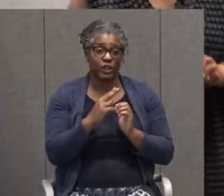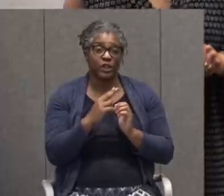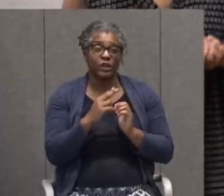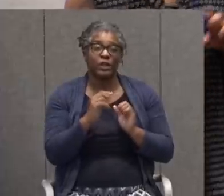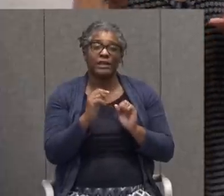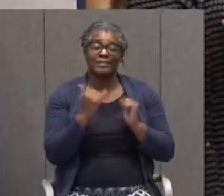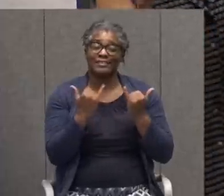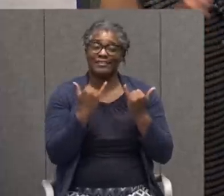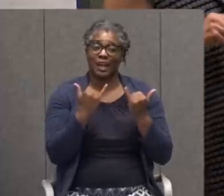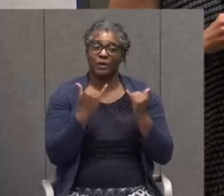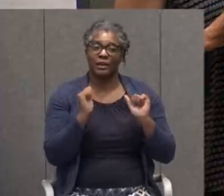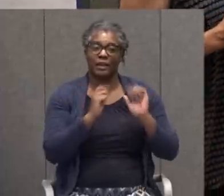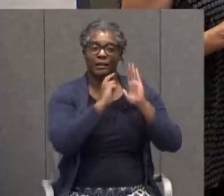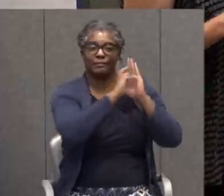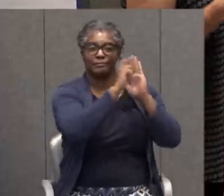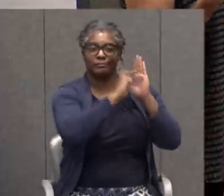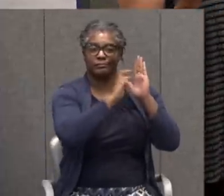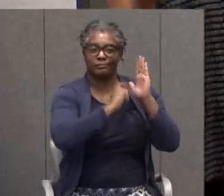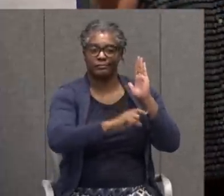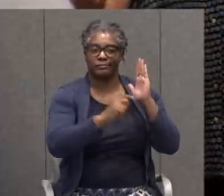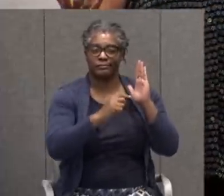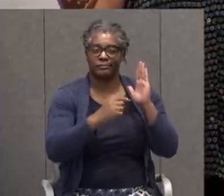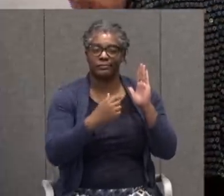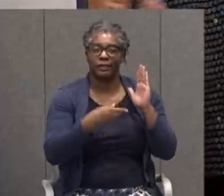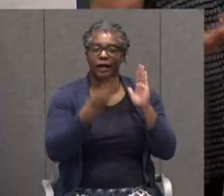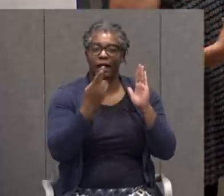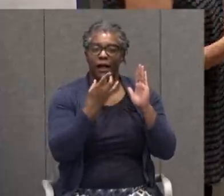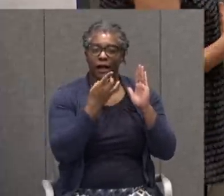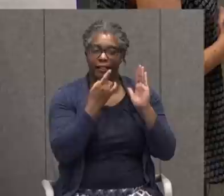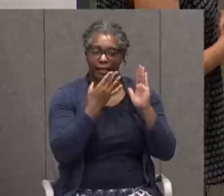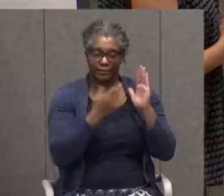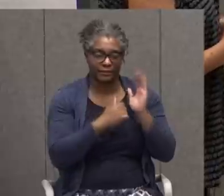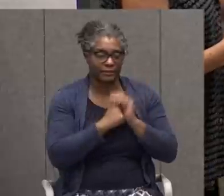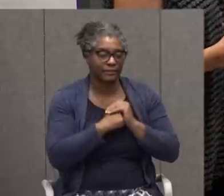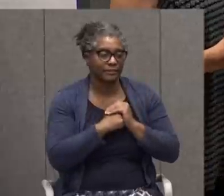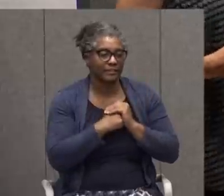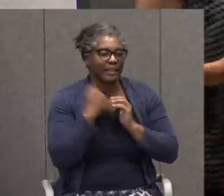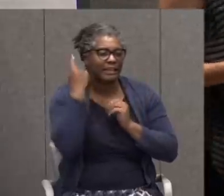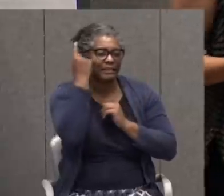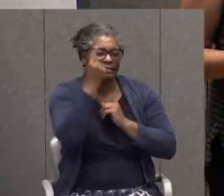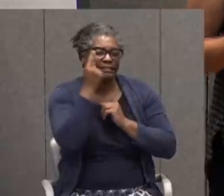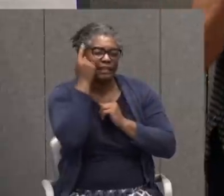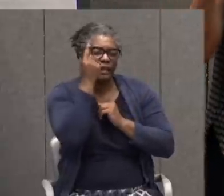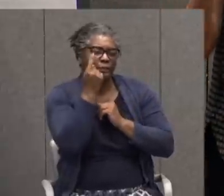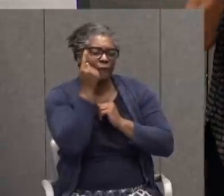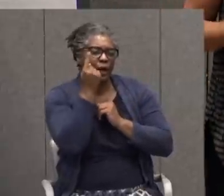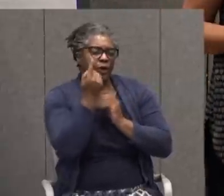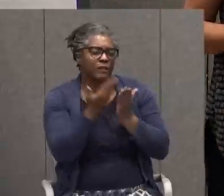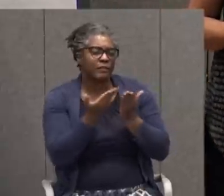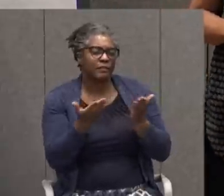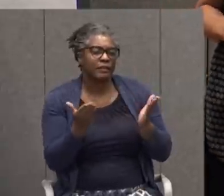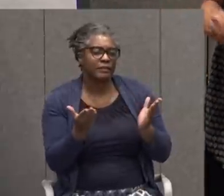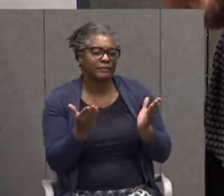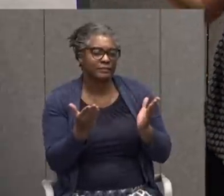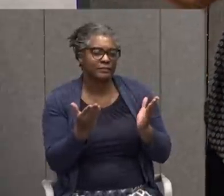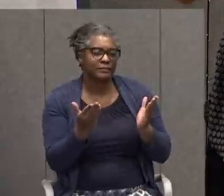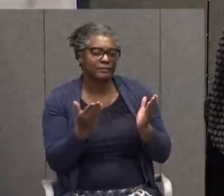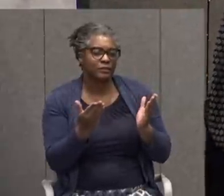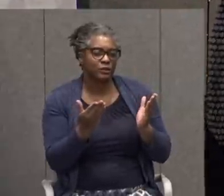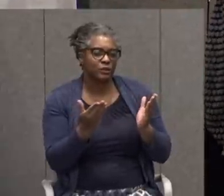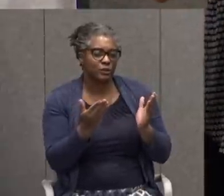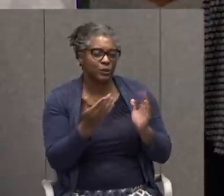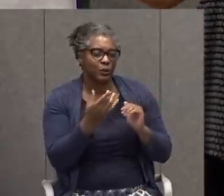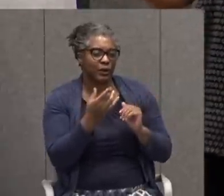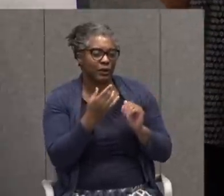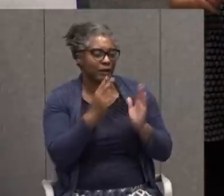up quite right last time. So you can think about things to highlight that jump out at you.